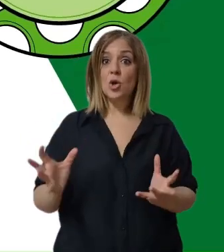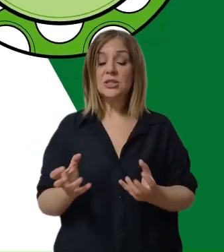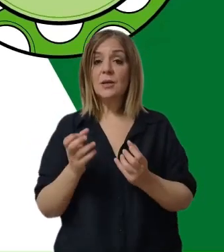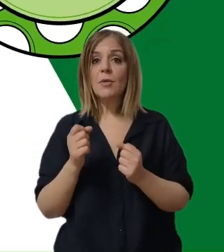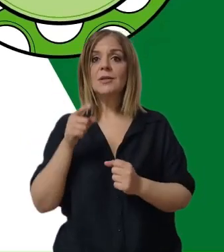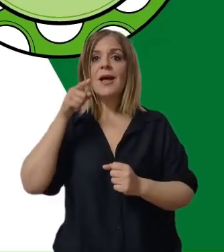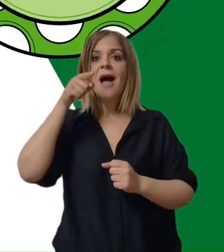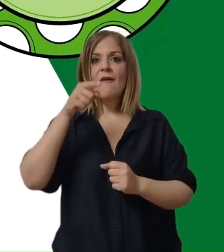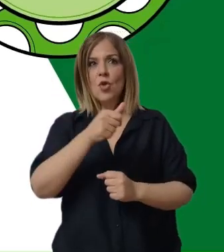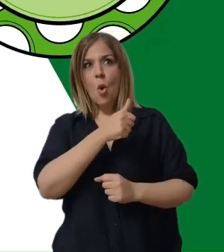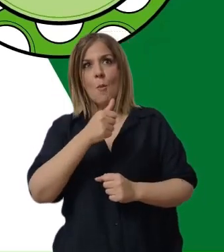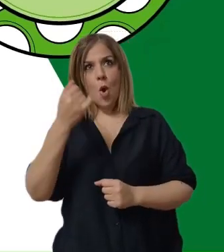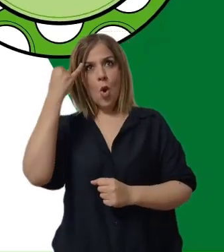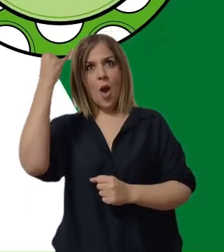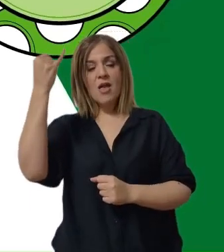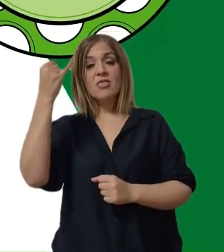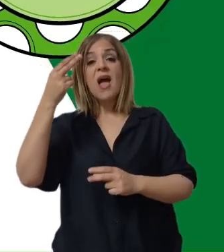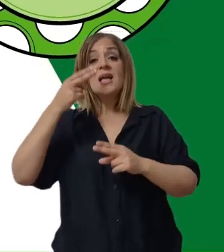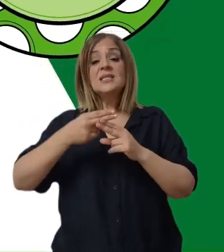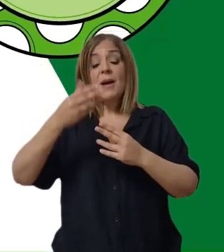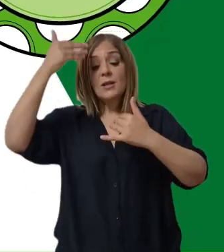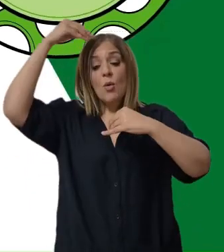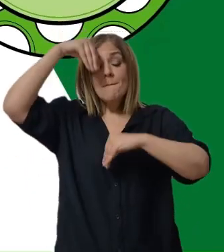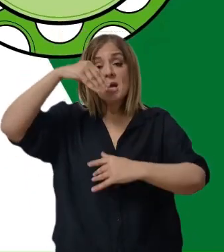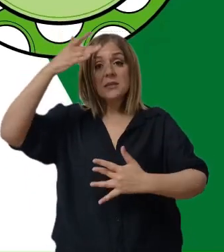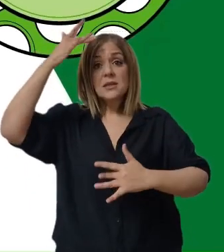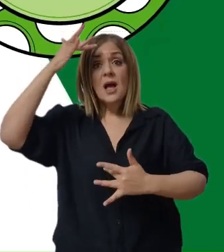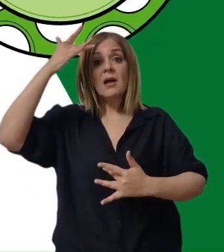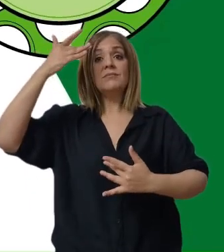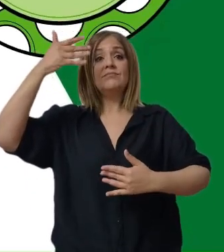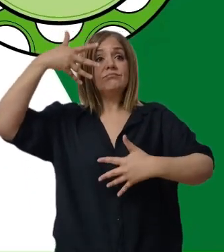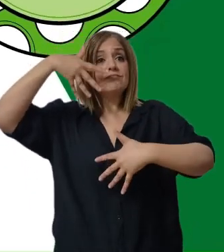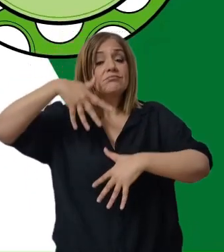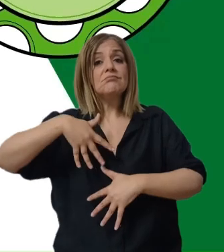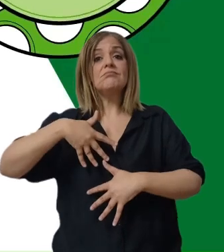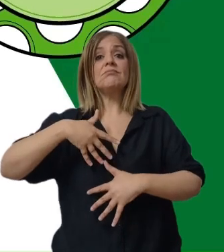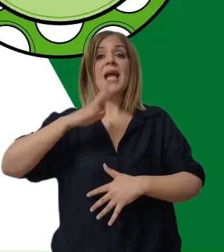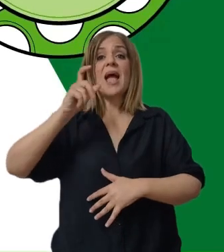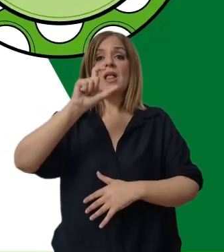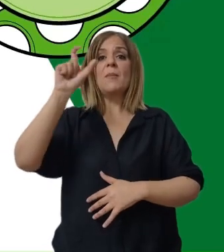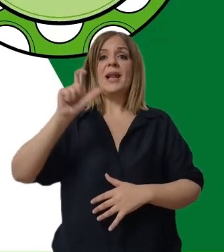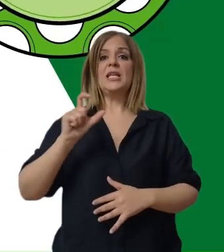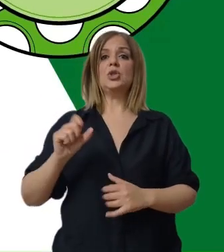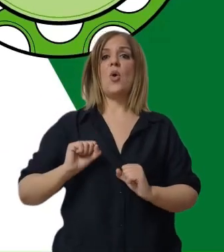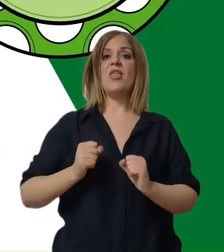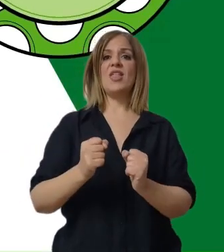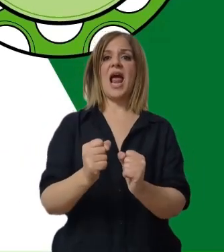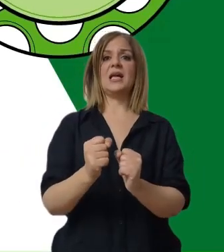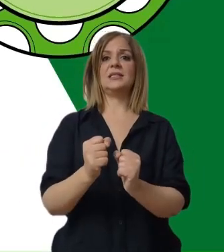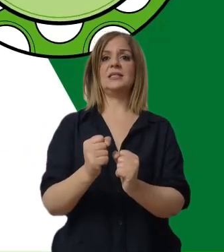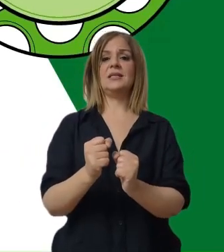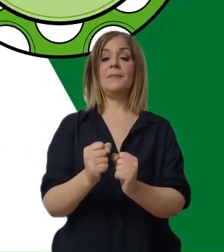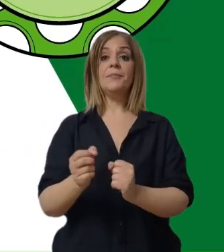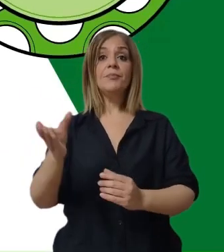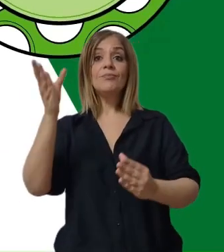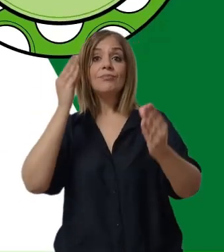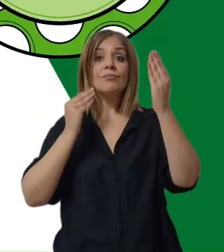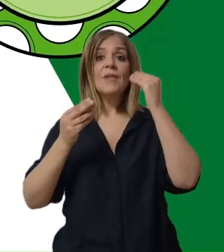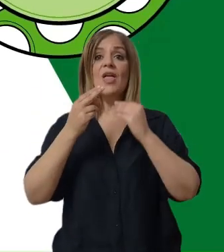than concepts. They are a way of thinking, living, and acting in our daily lives. By learning